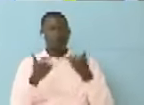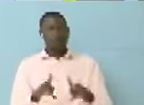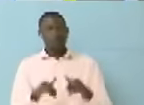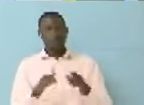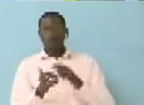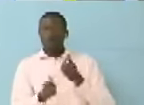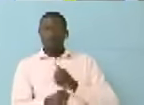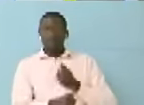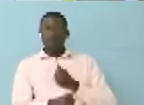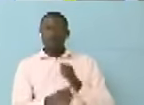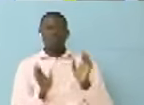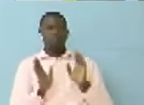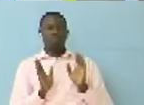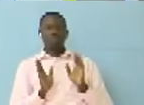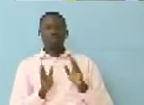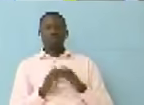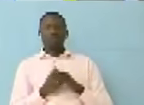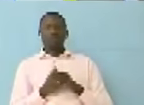or fear.